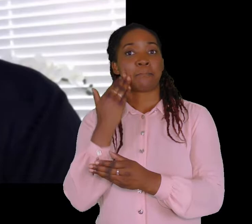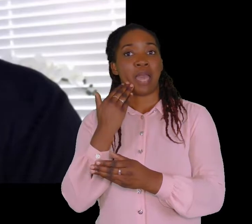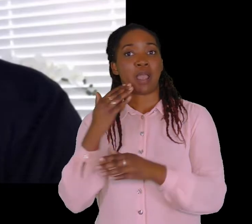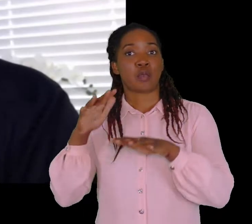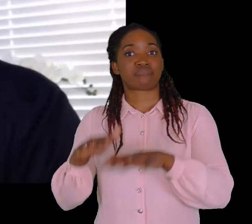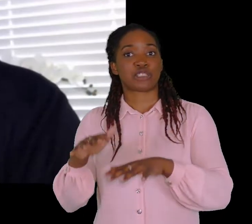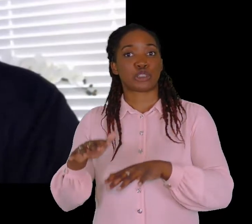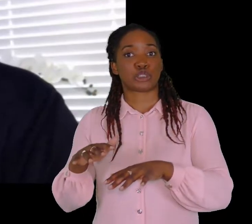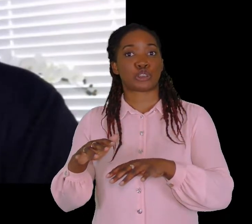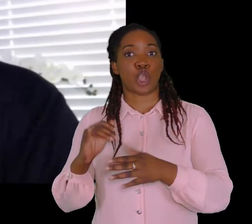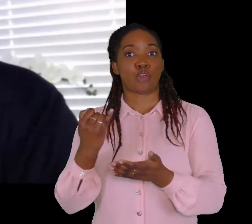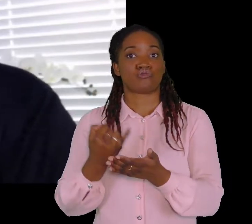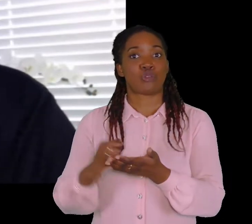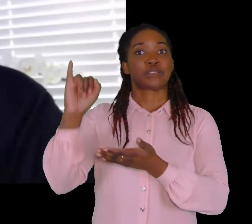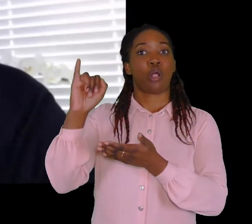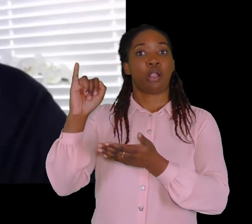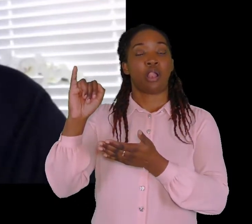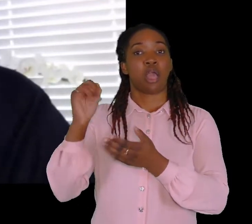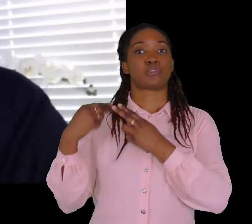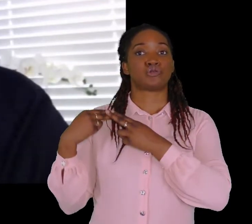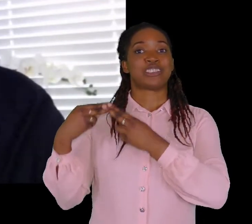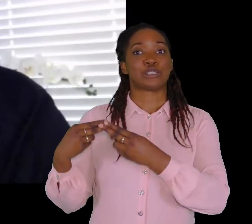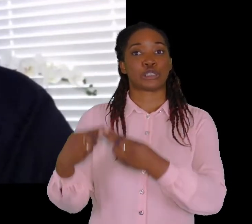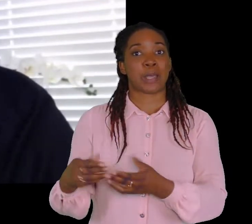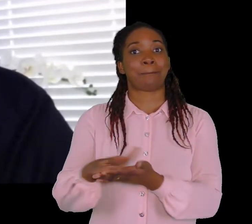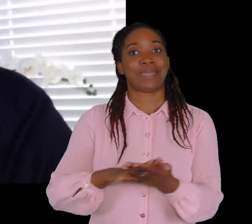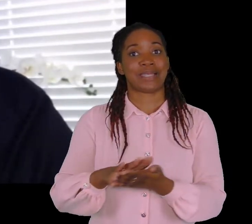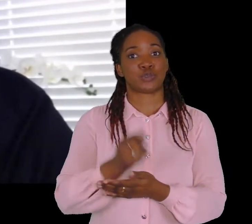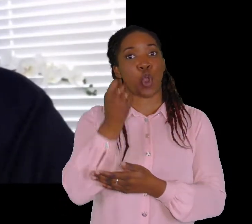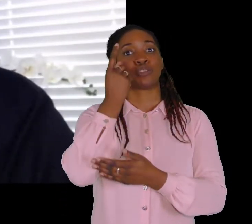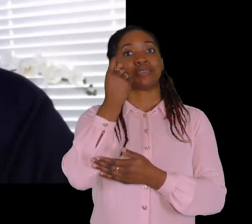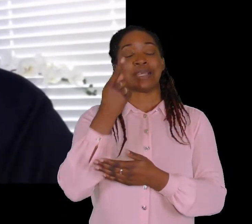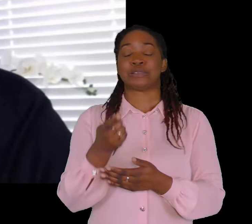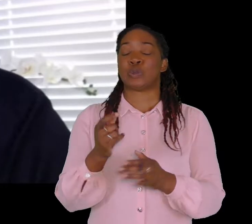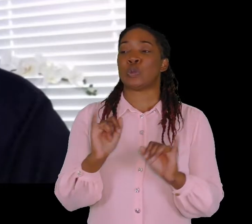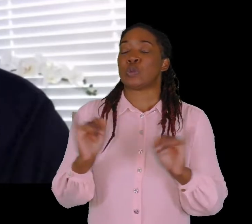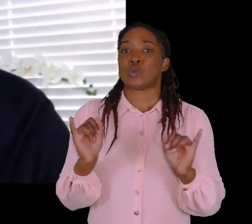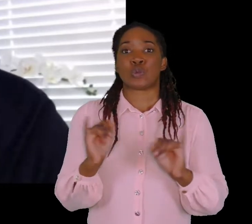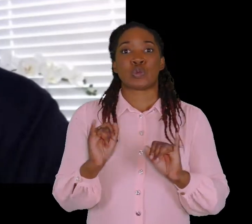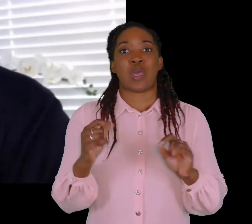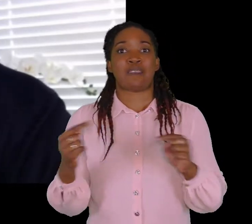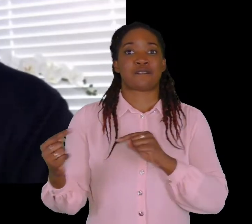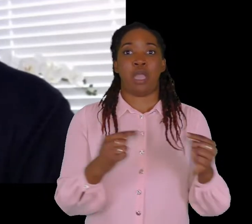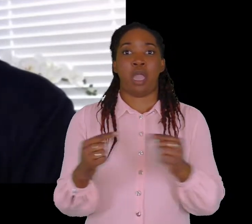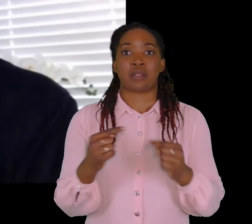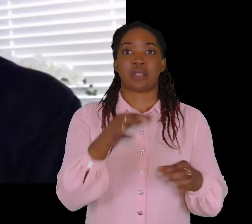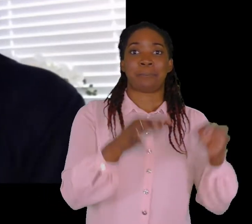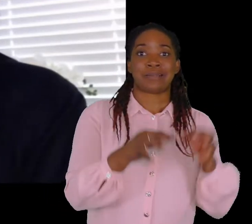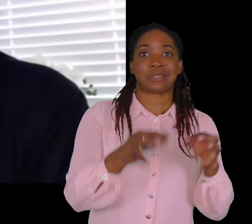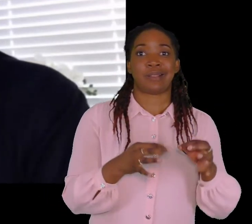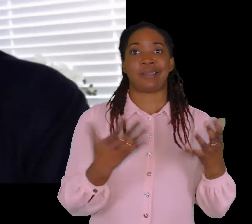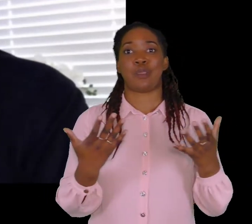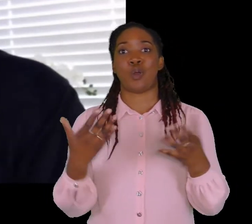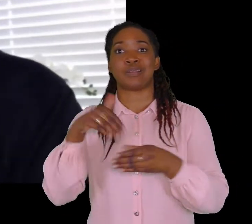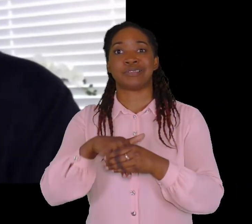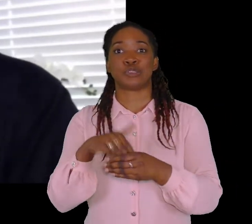included an understanding of the bitter fights which were going on politically and in schools and in community centers, in housing, in